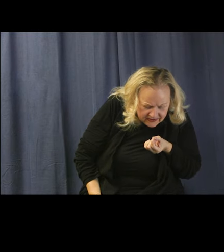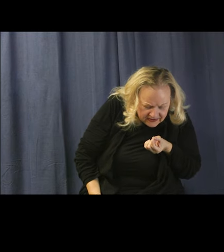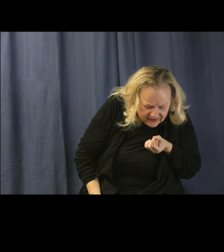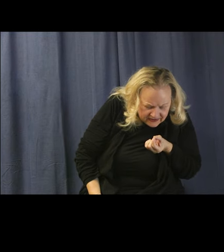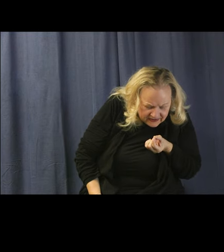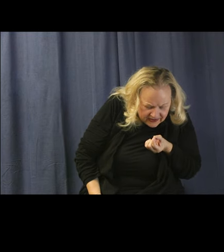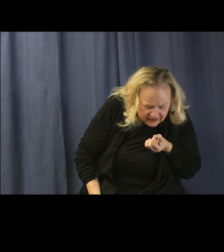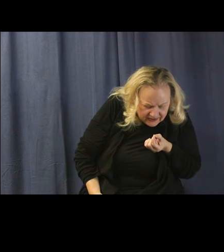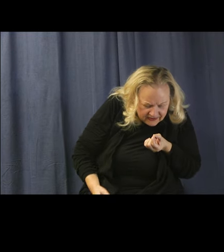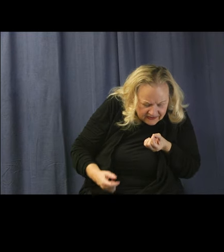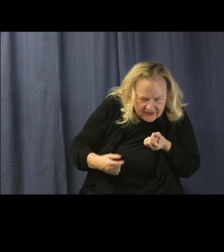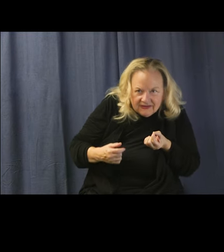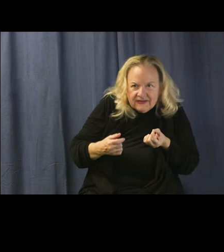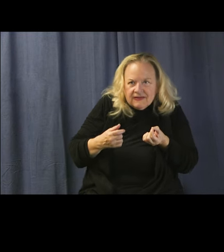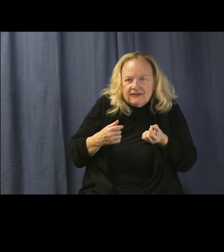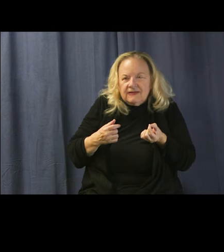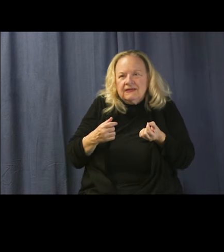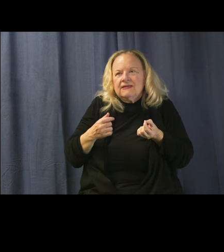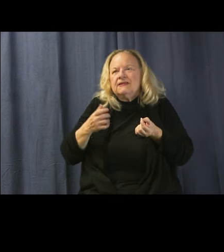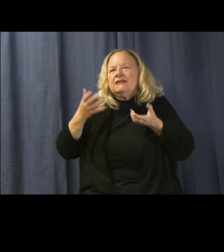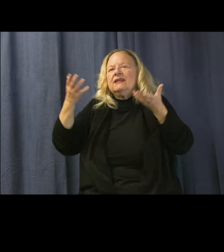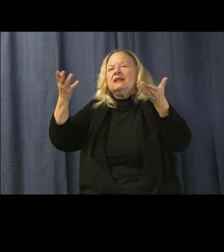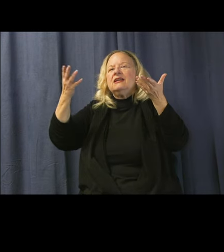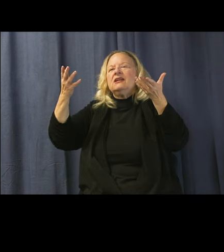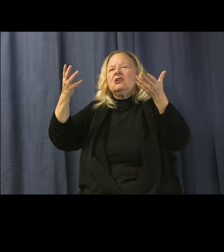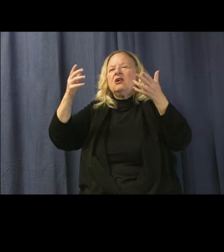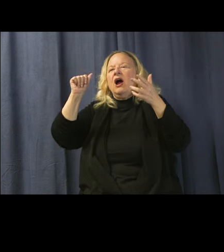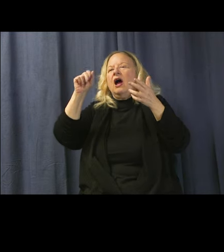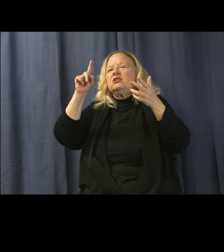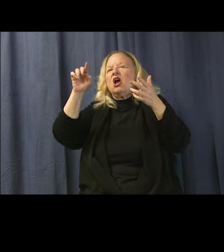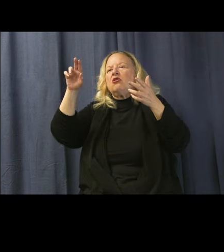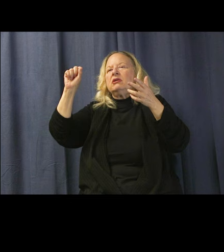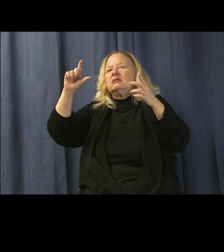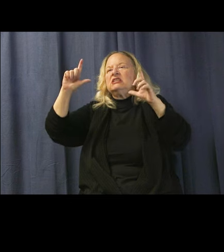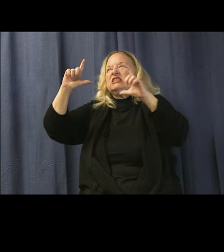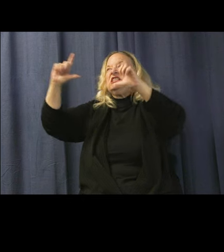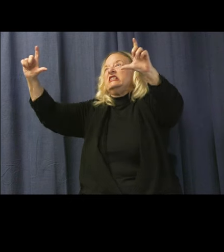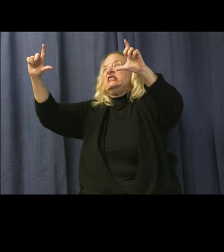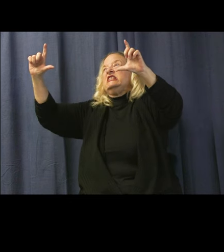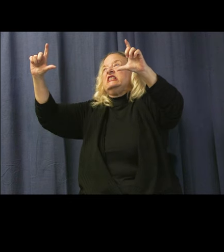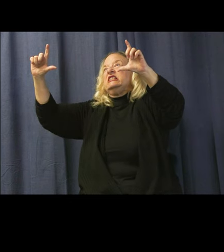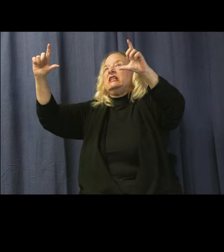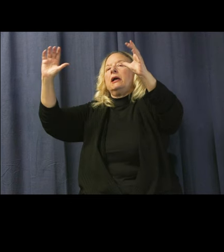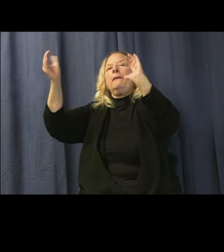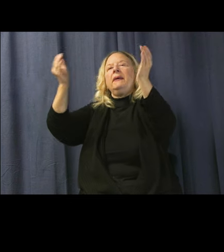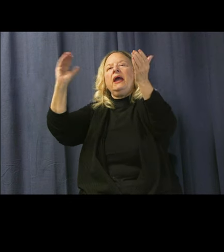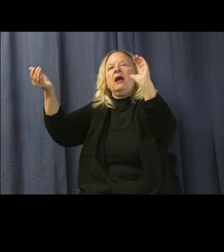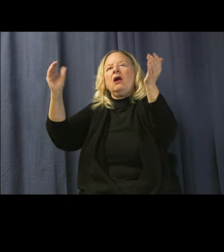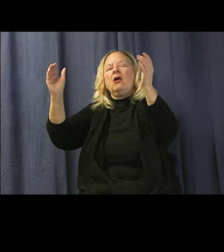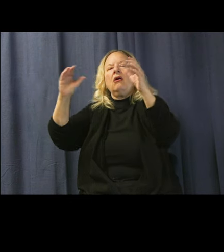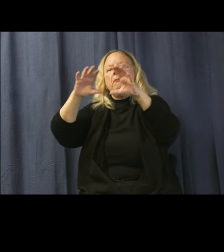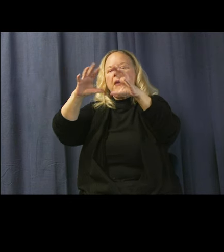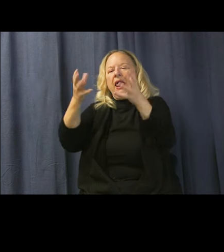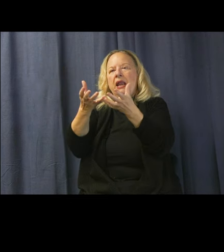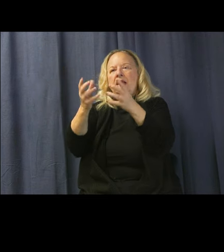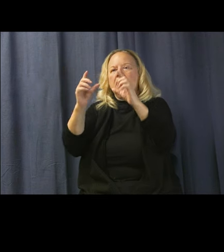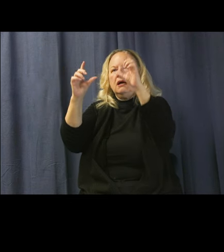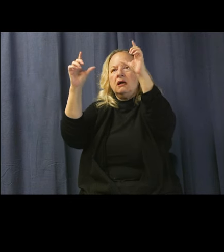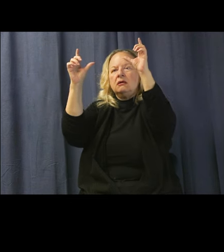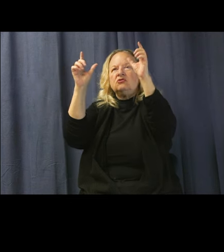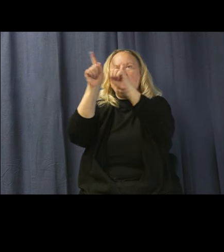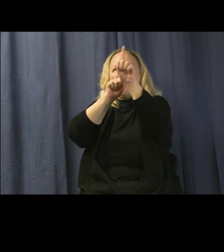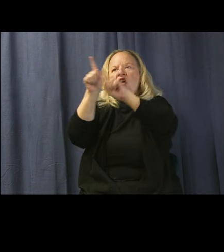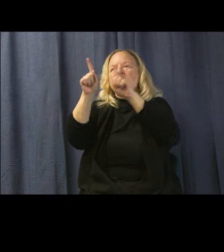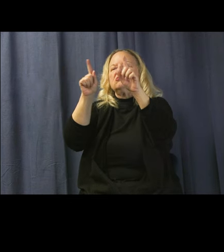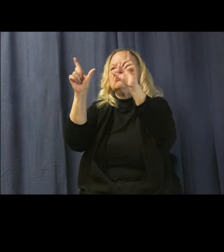is huge. But here is Arcturus compared to some of the other stars, like